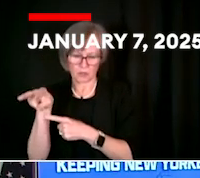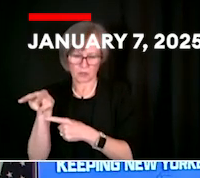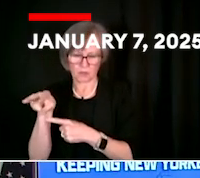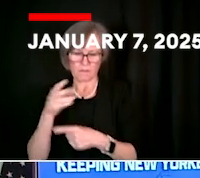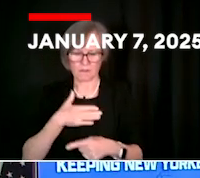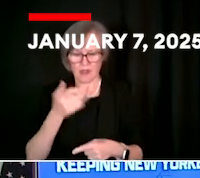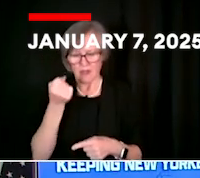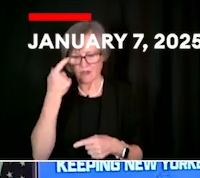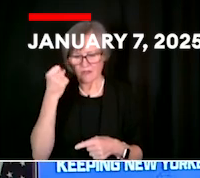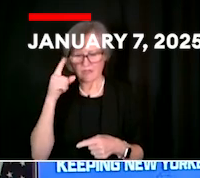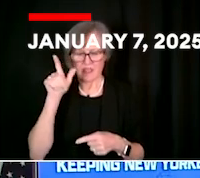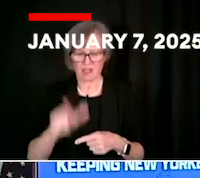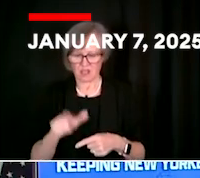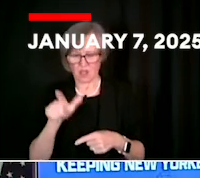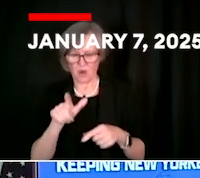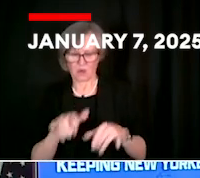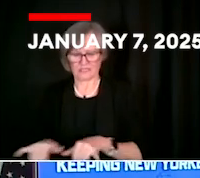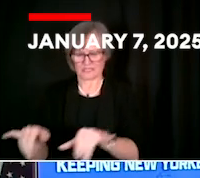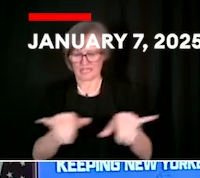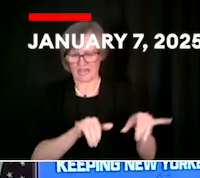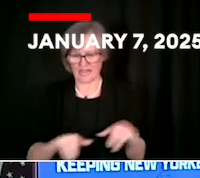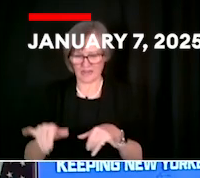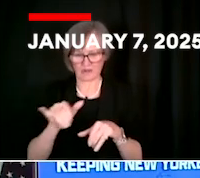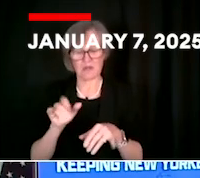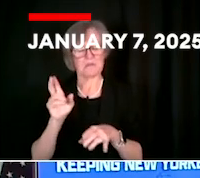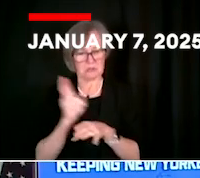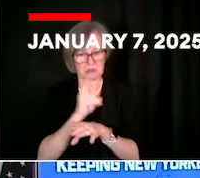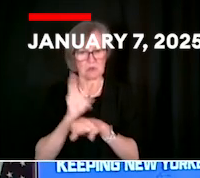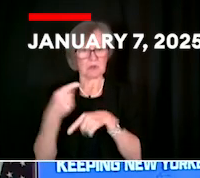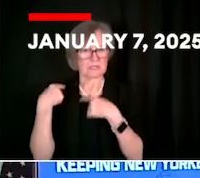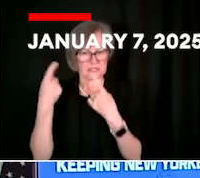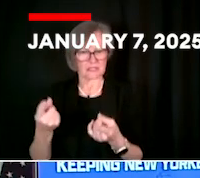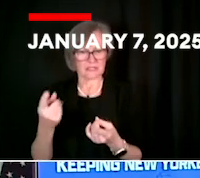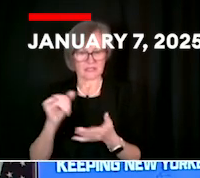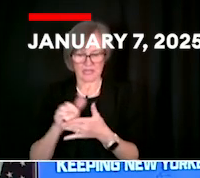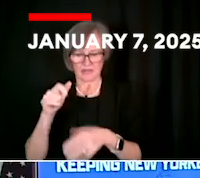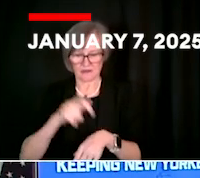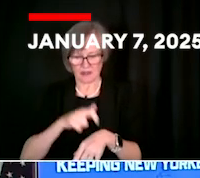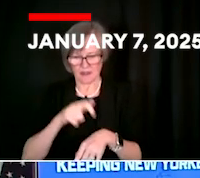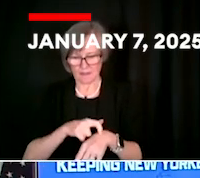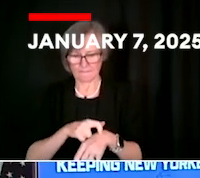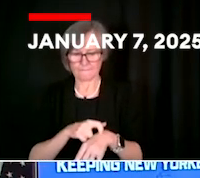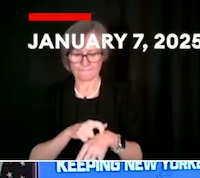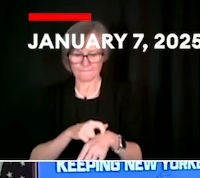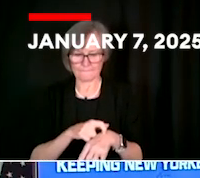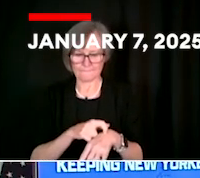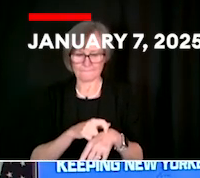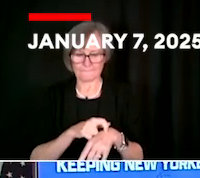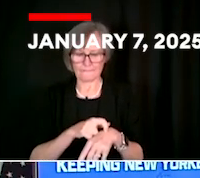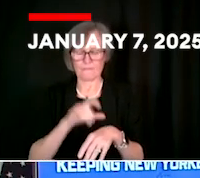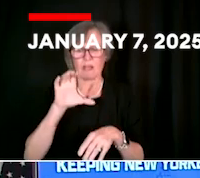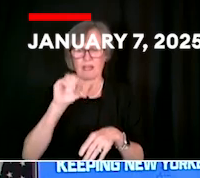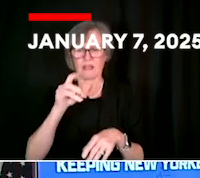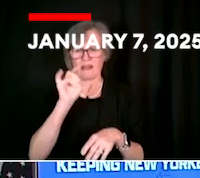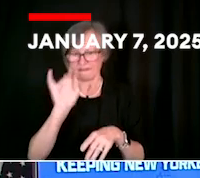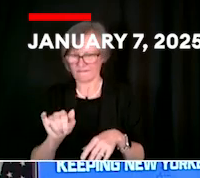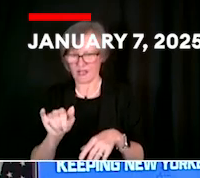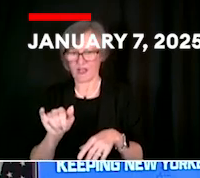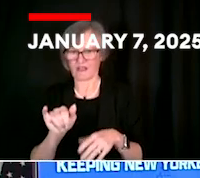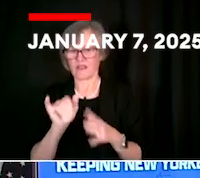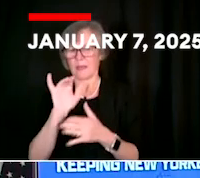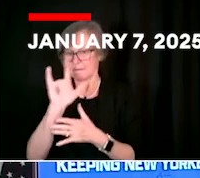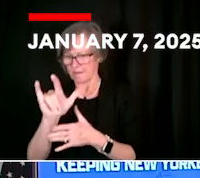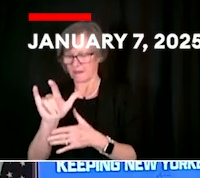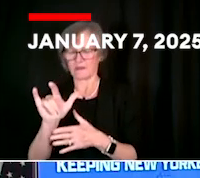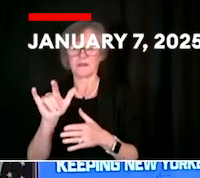lower standard has been in use since that time. So by codifying this bill in Albany,